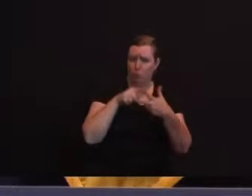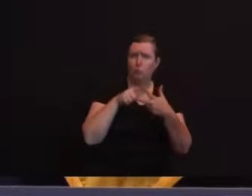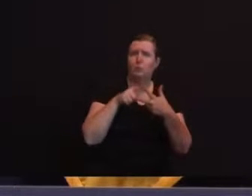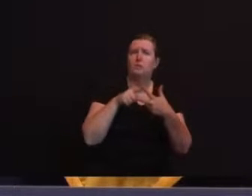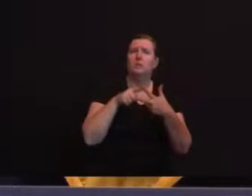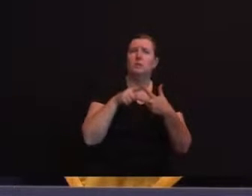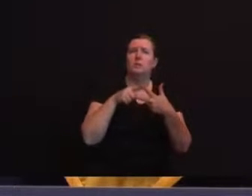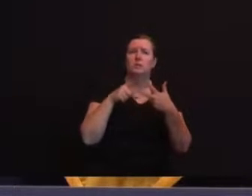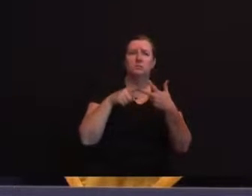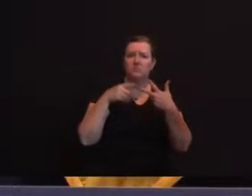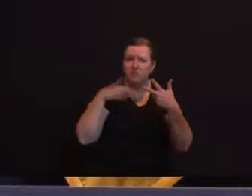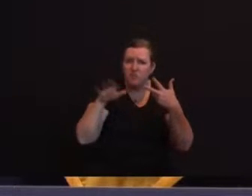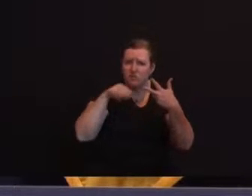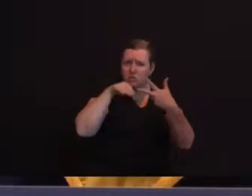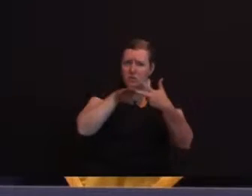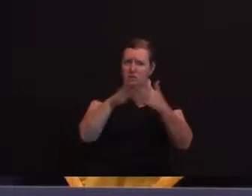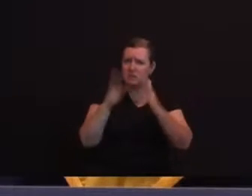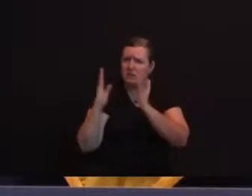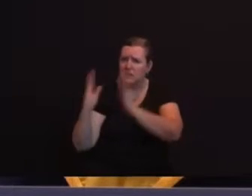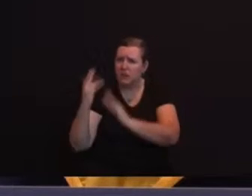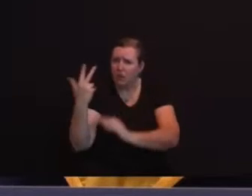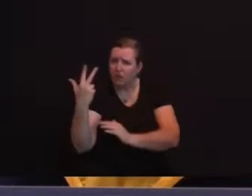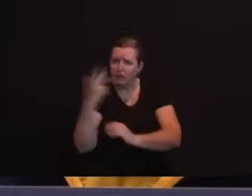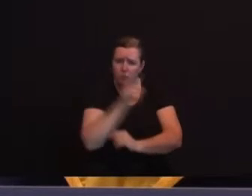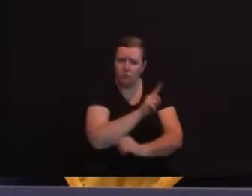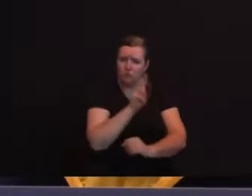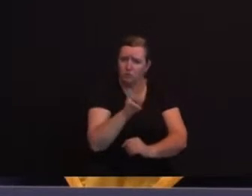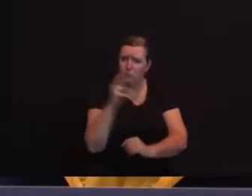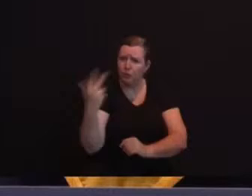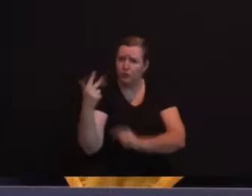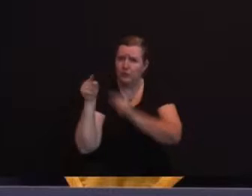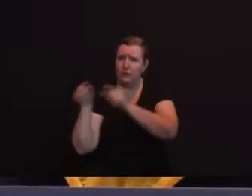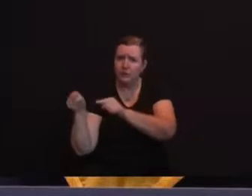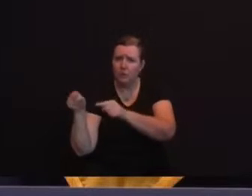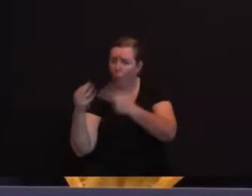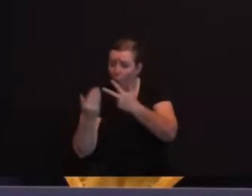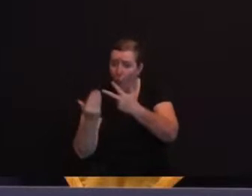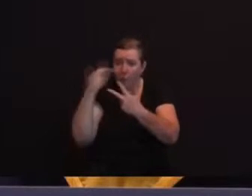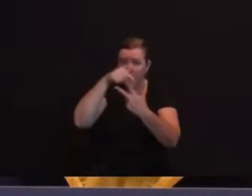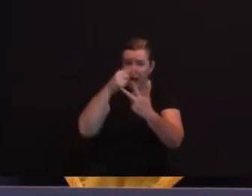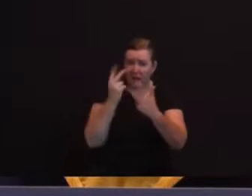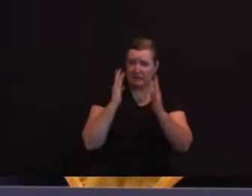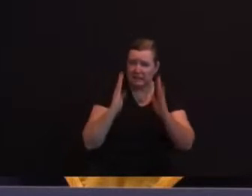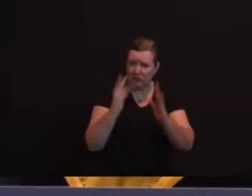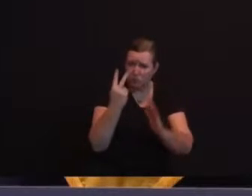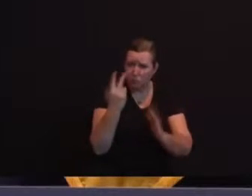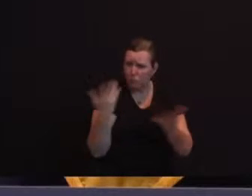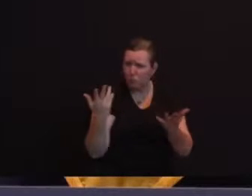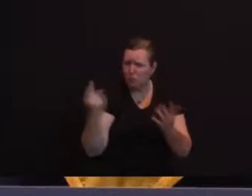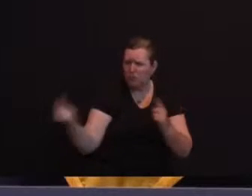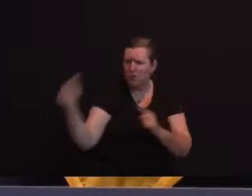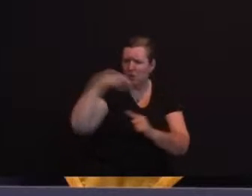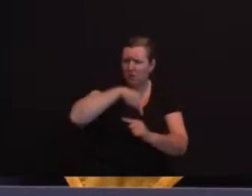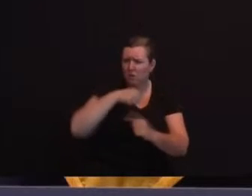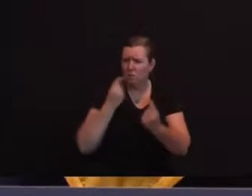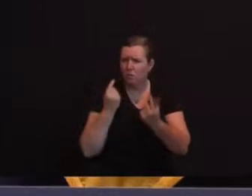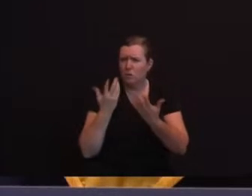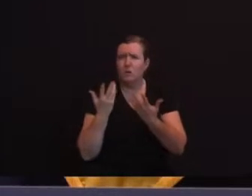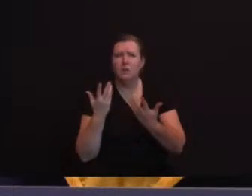restrictions announced today, what stage are we in now? Given the huge advances in testing capacity, isn't it a bit off to,